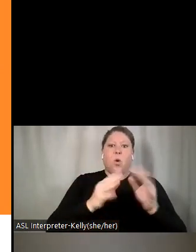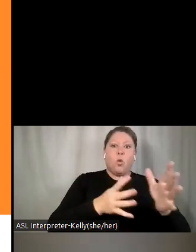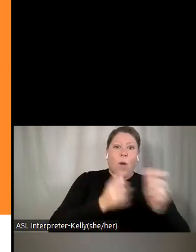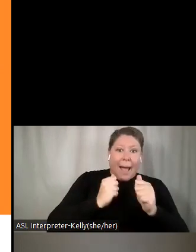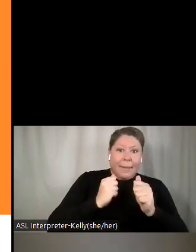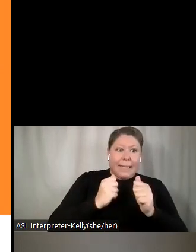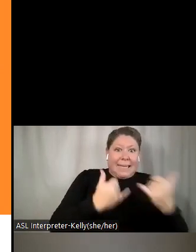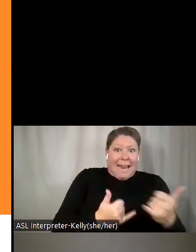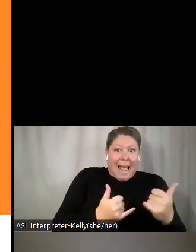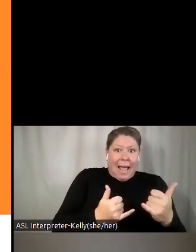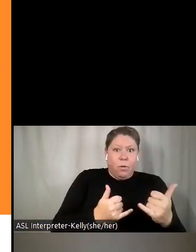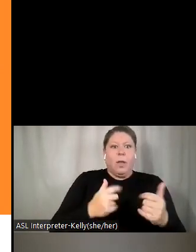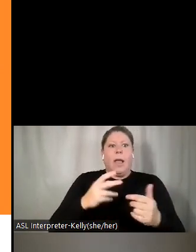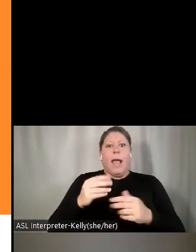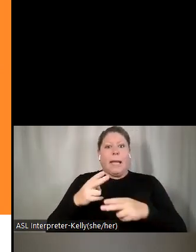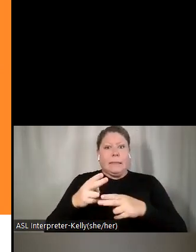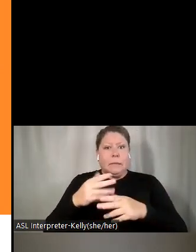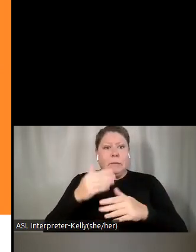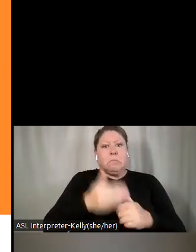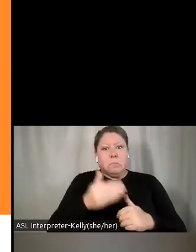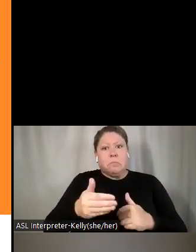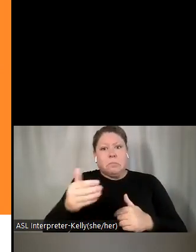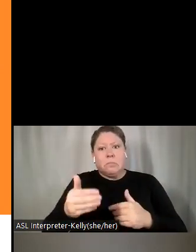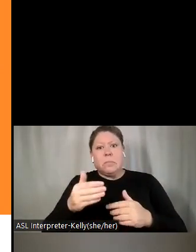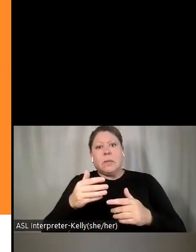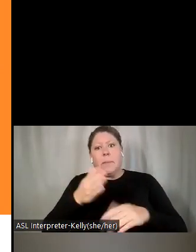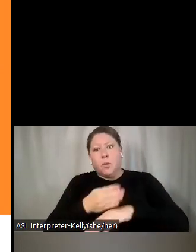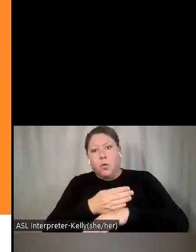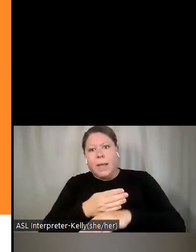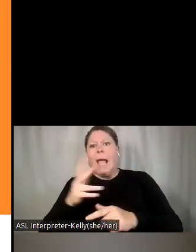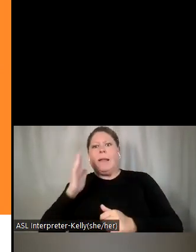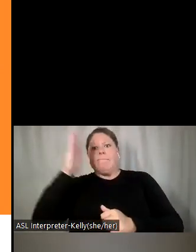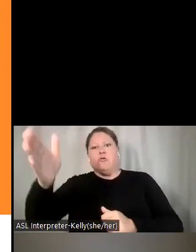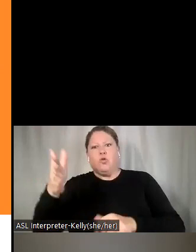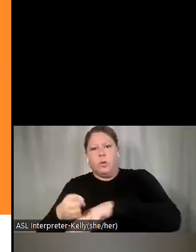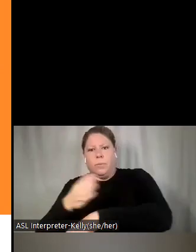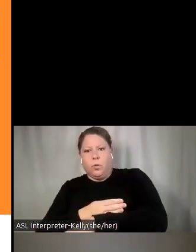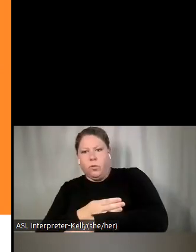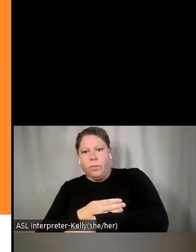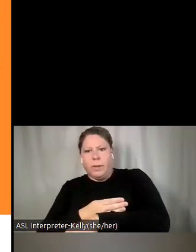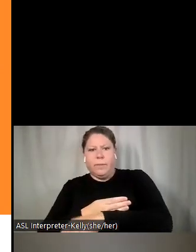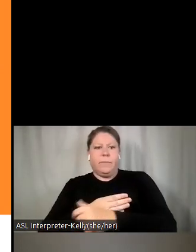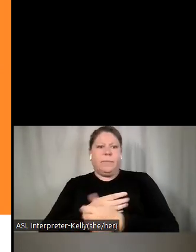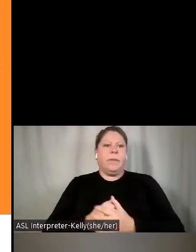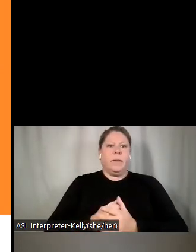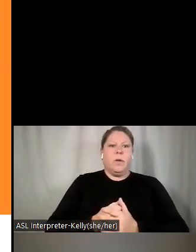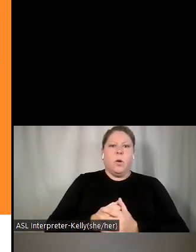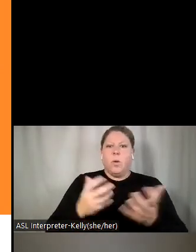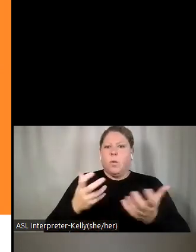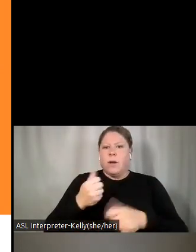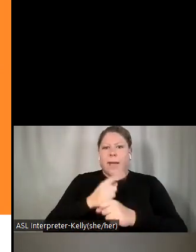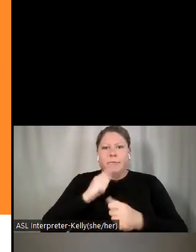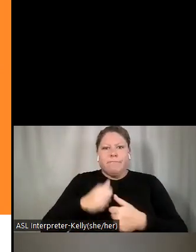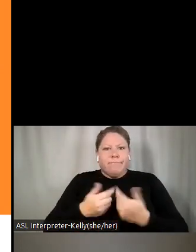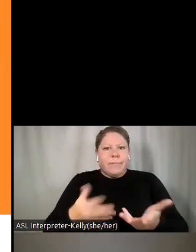continuous improvement in all of these major areas. We're working to align and develop and enable our staff to drive